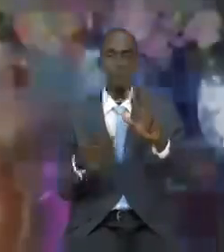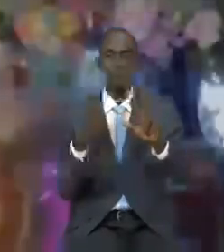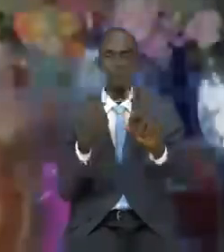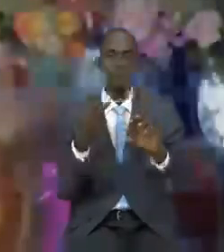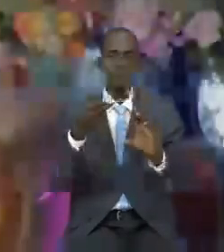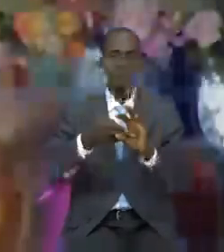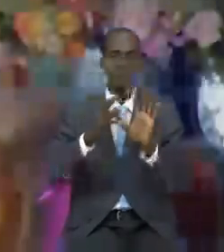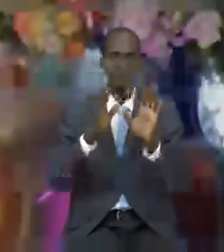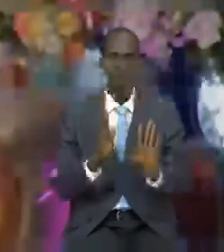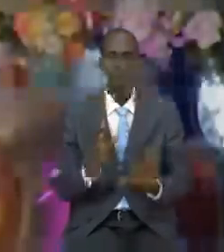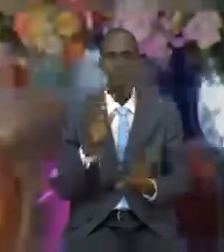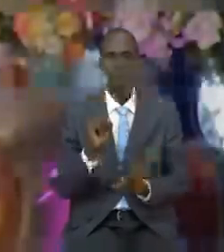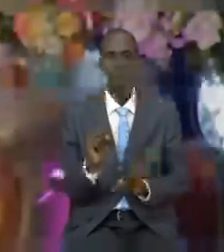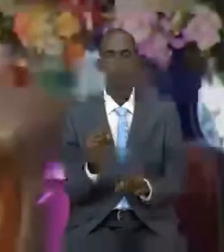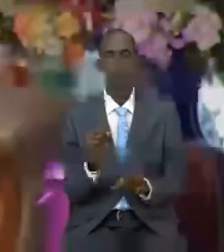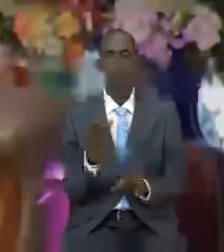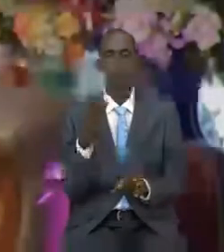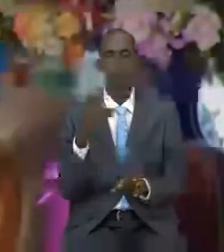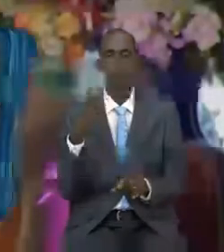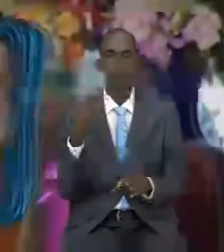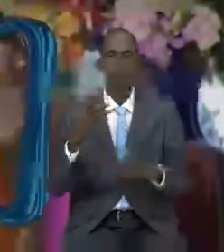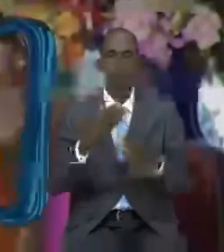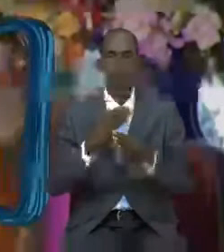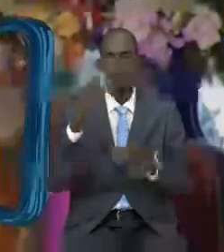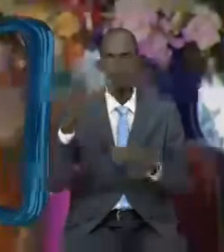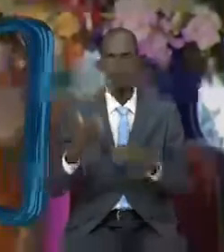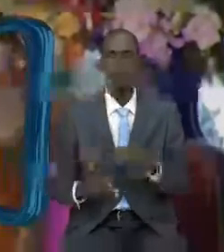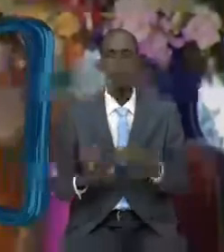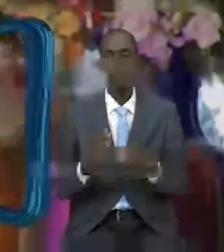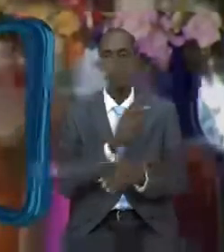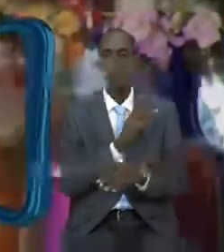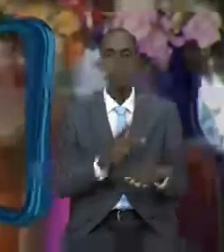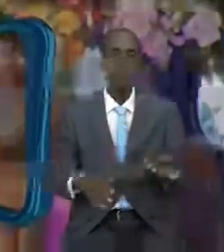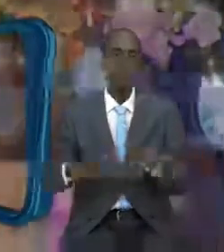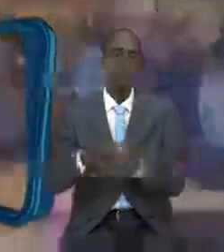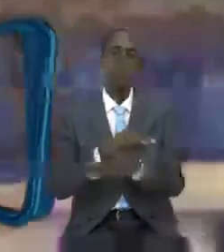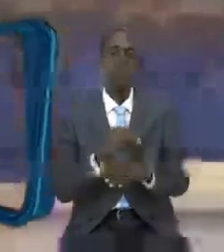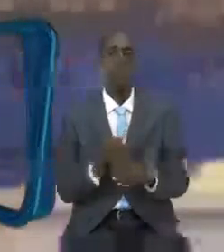The partakers of the consummate kingdom.